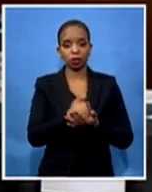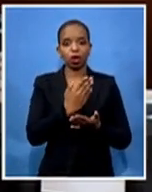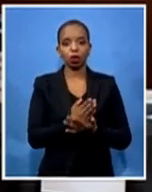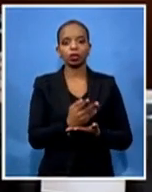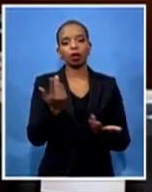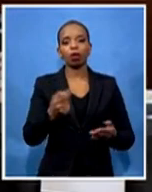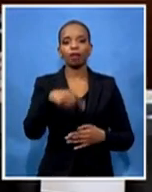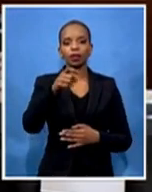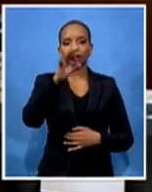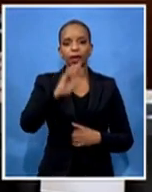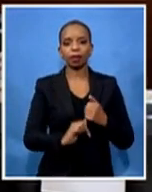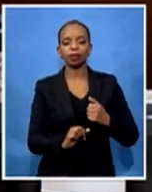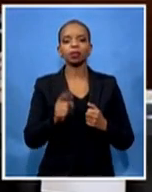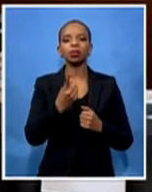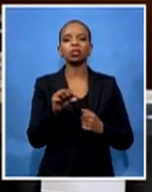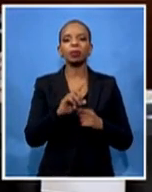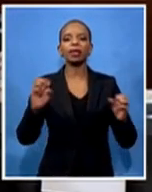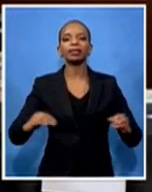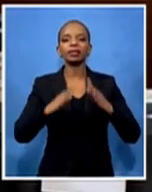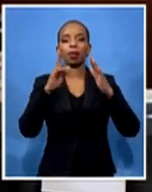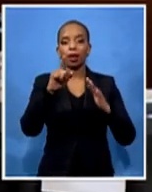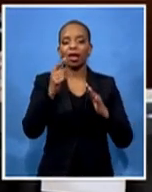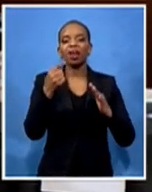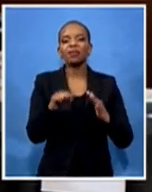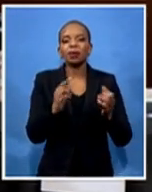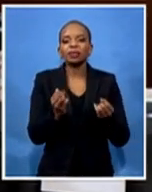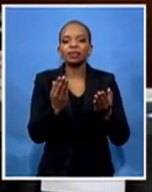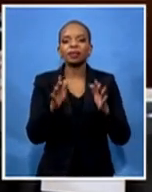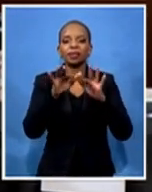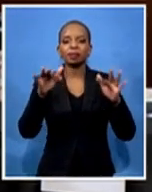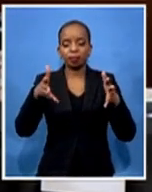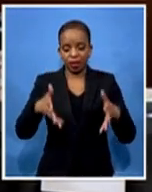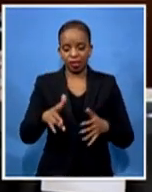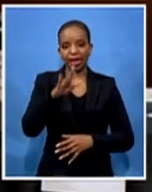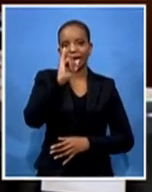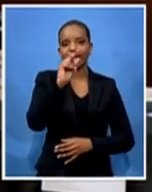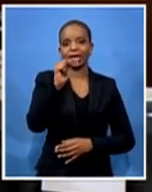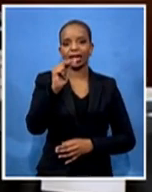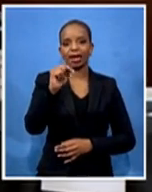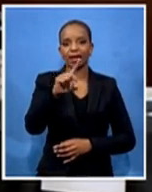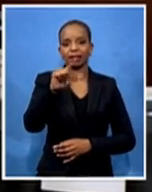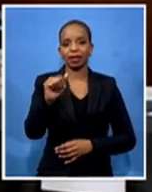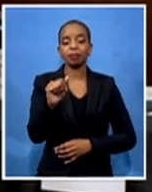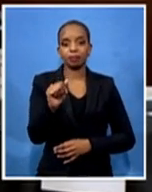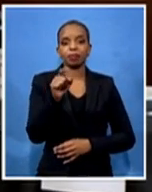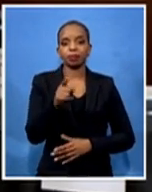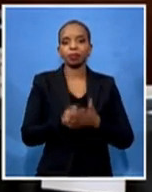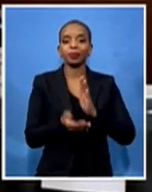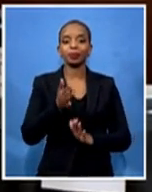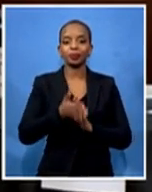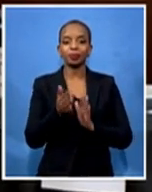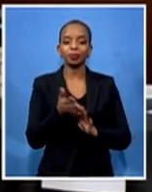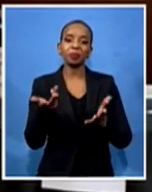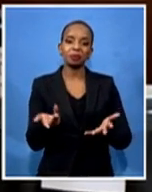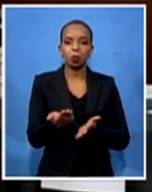Our intention is to establish a number of ISPs that will be running on the ground, selling data and airtime, so that